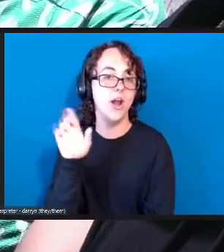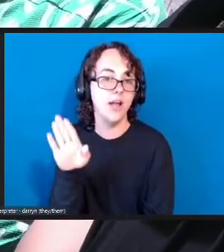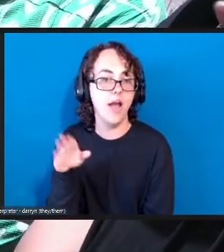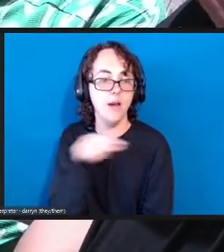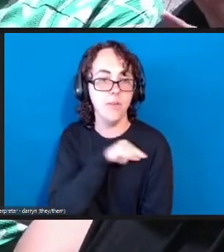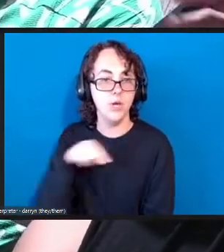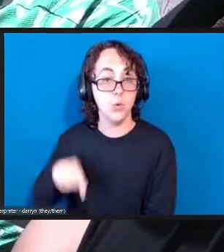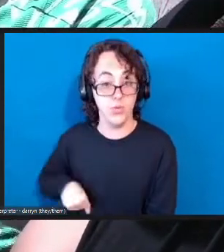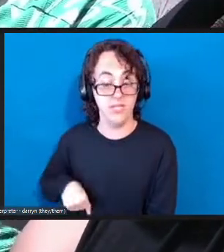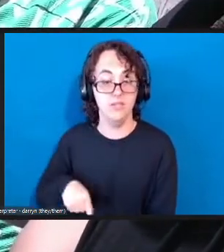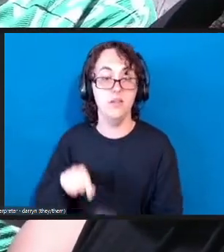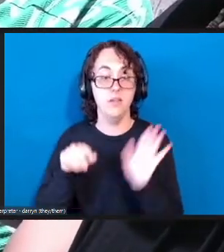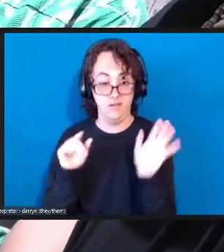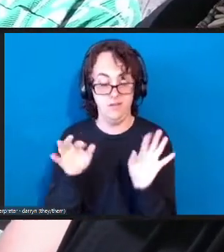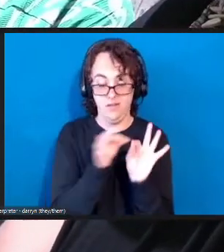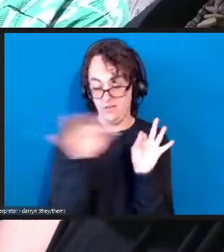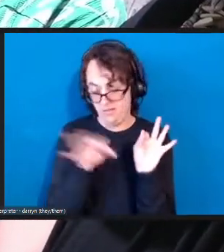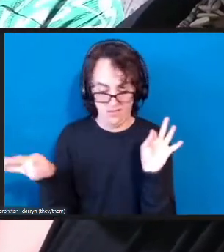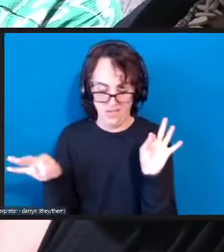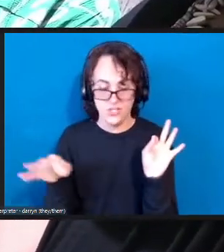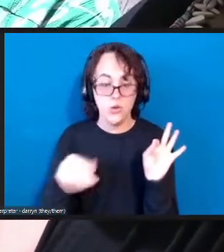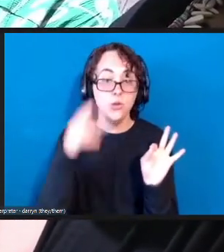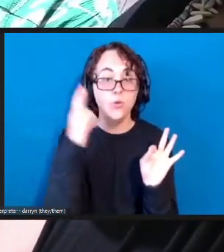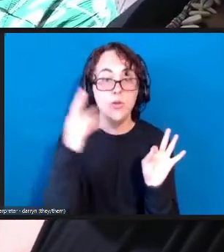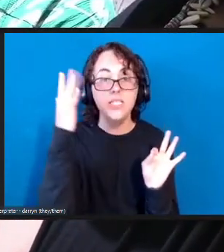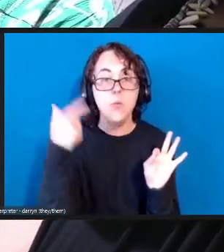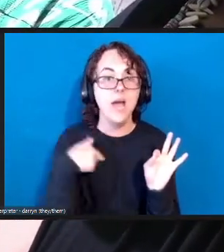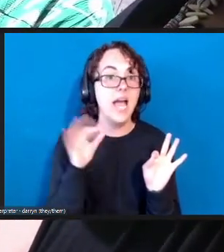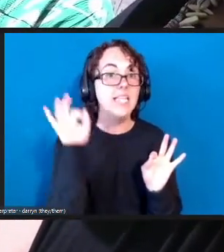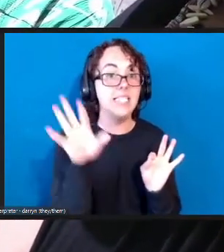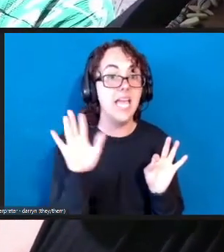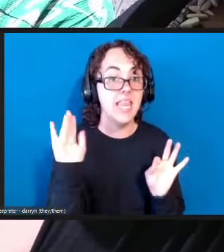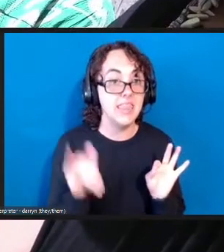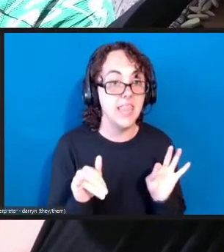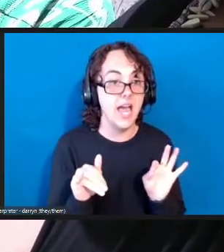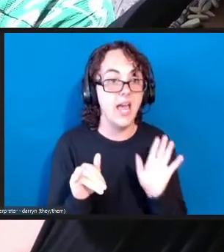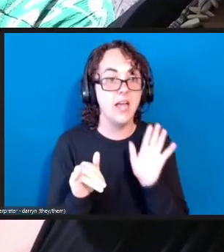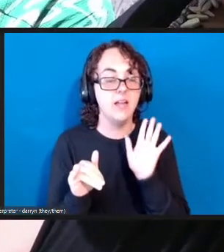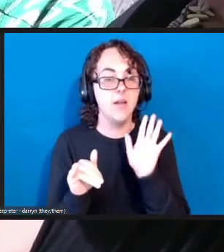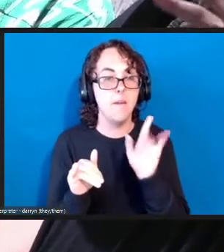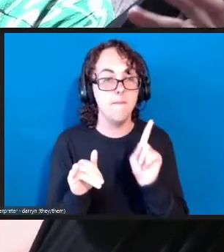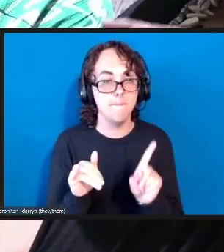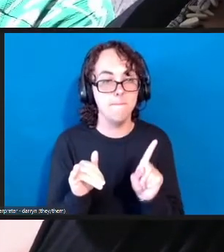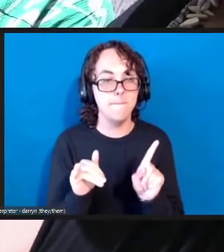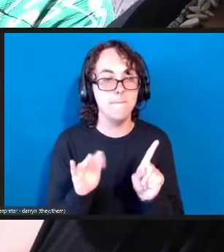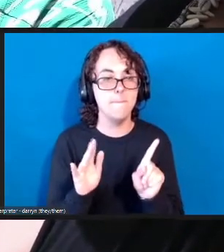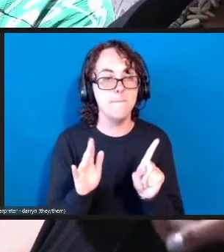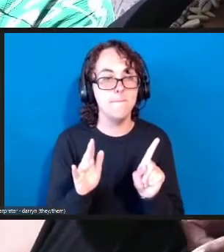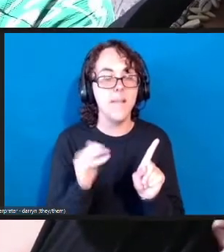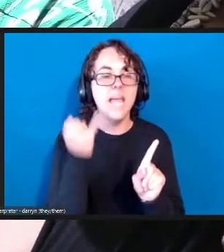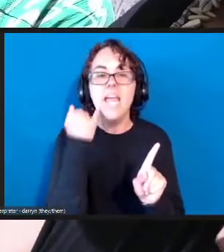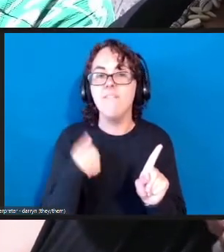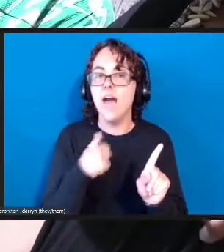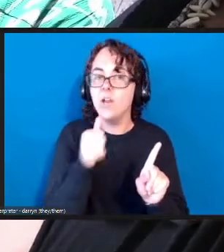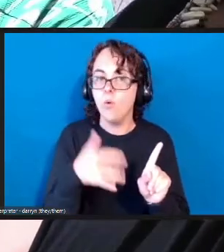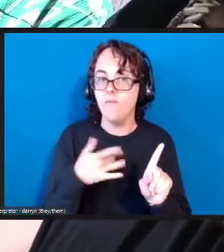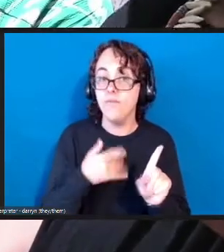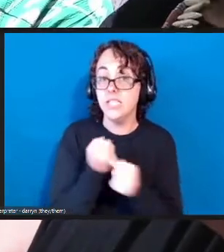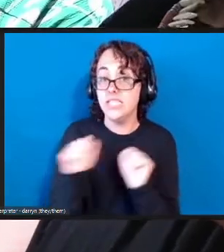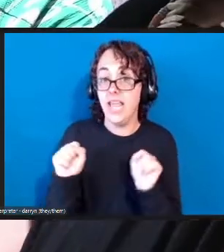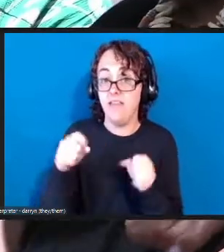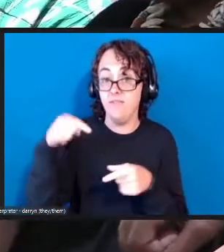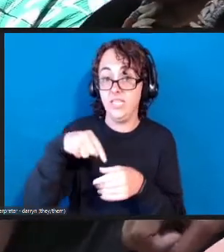And the reason why I say that is that, you know, in there is a conf- if I don't feel I'm safe in the